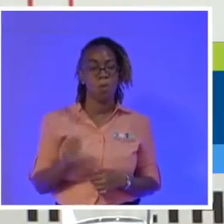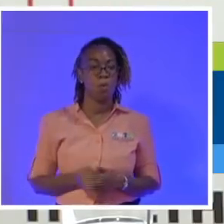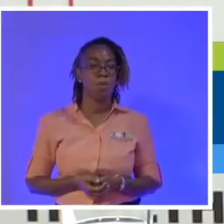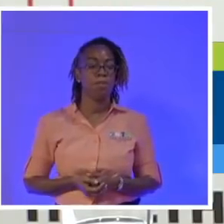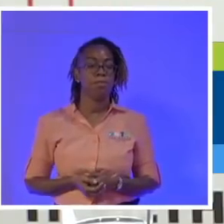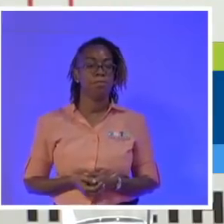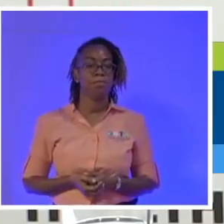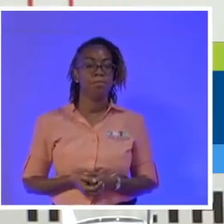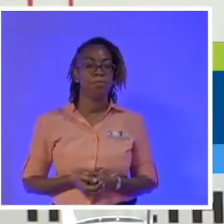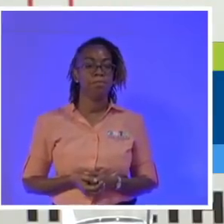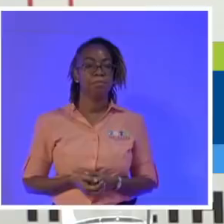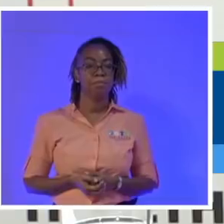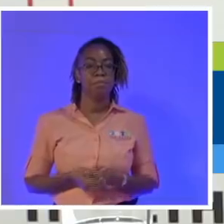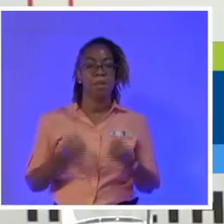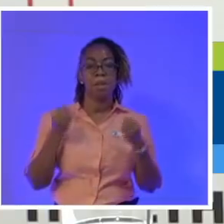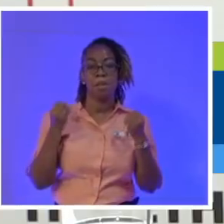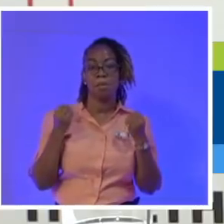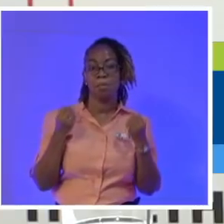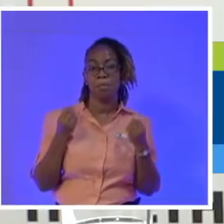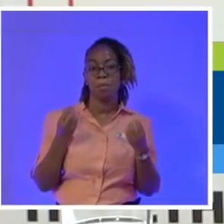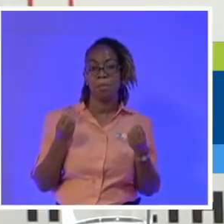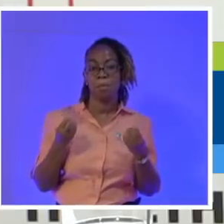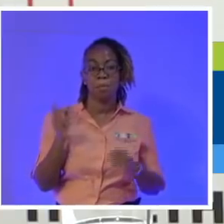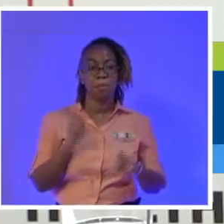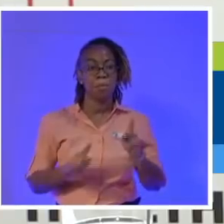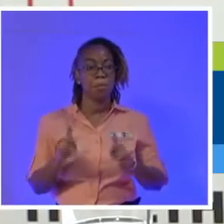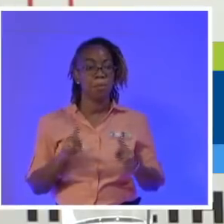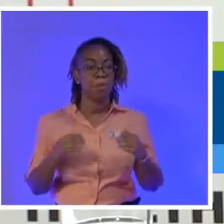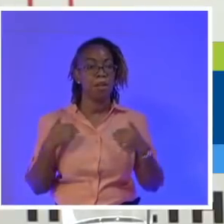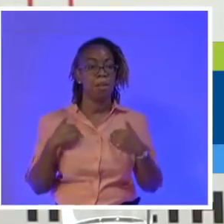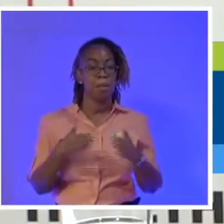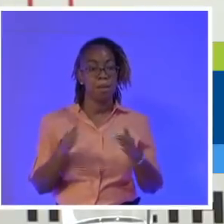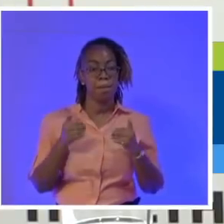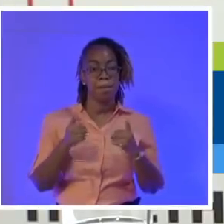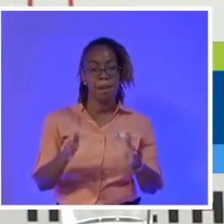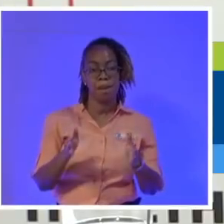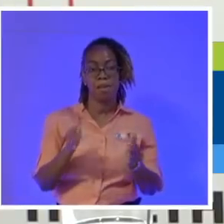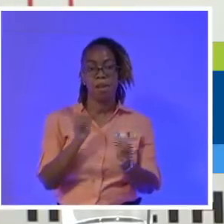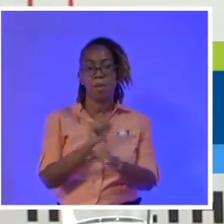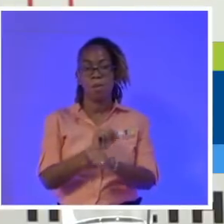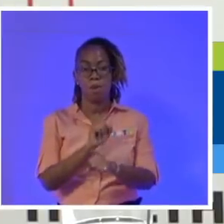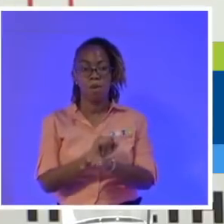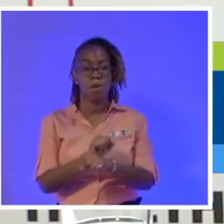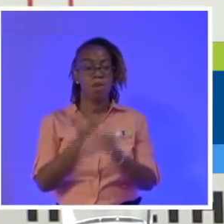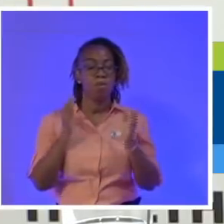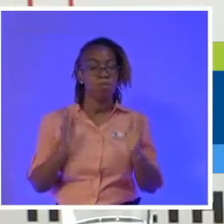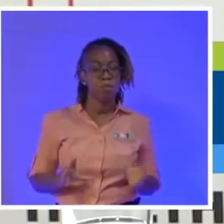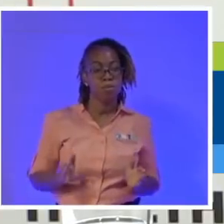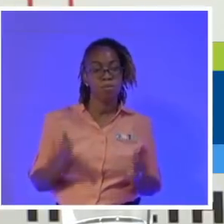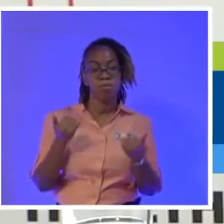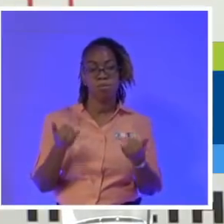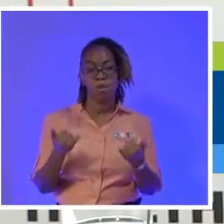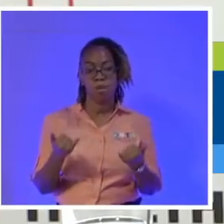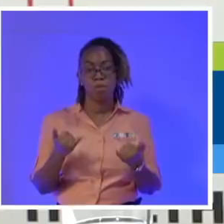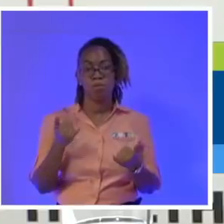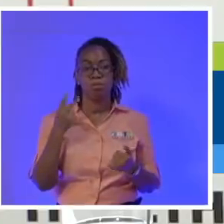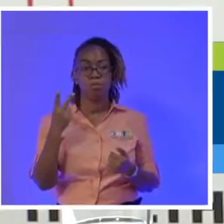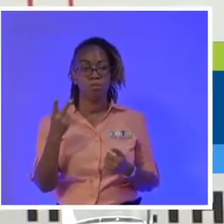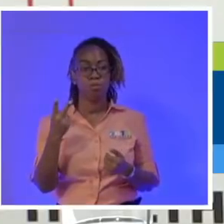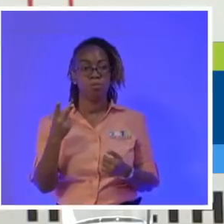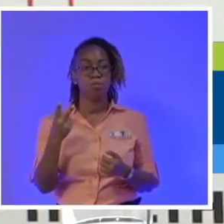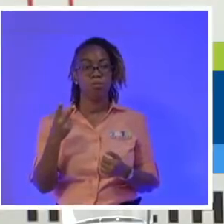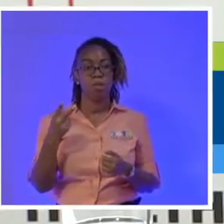The number of public sector officers who we are tracking at the 2 sites dedicated to